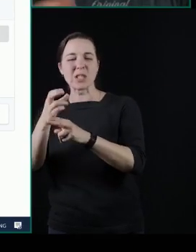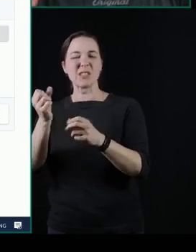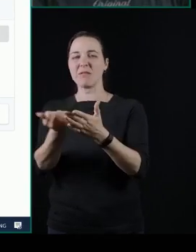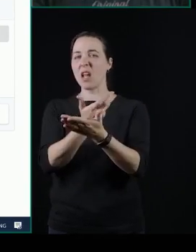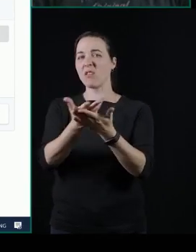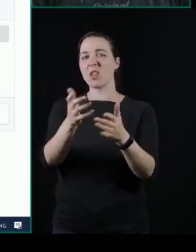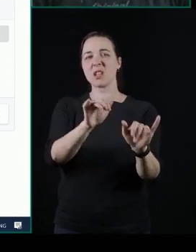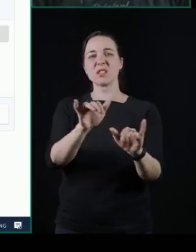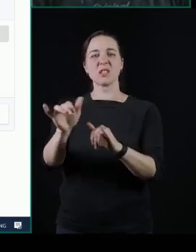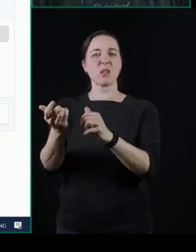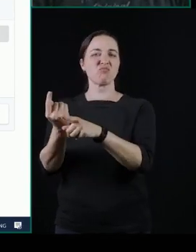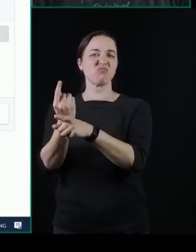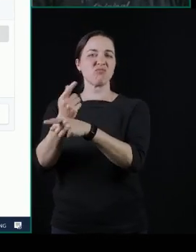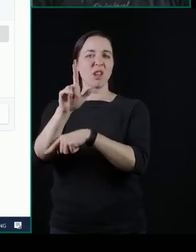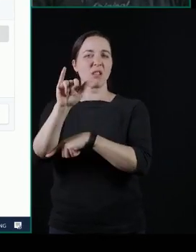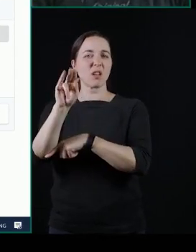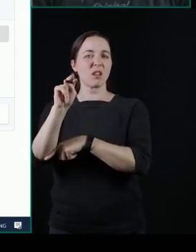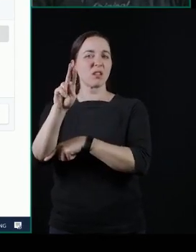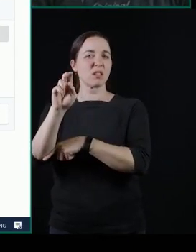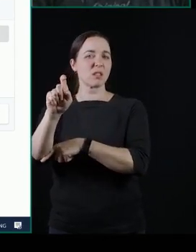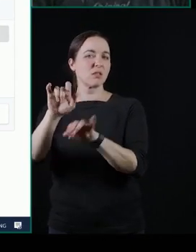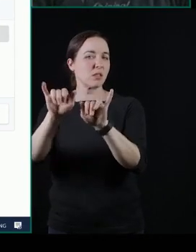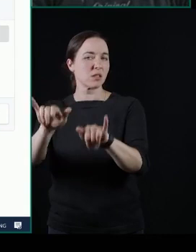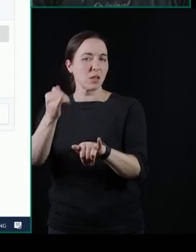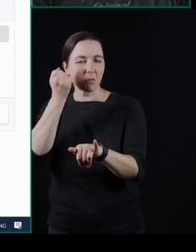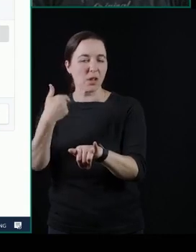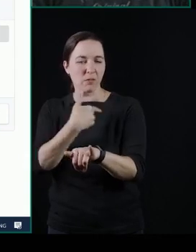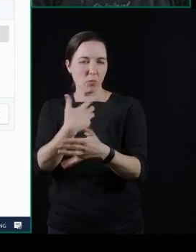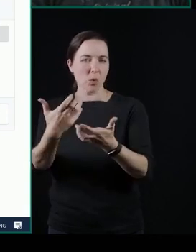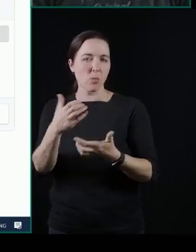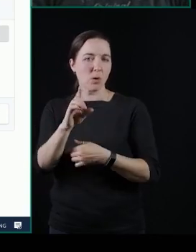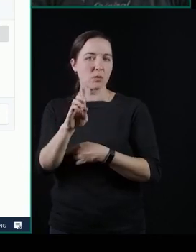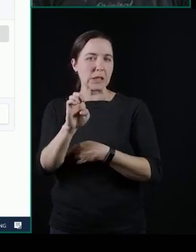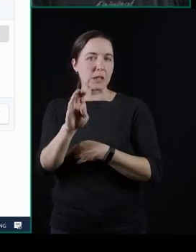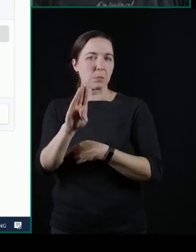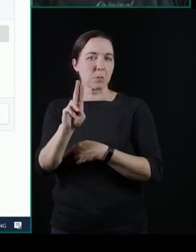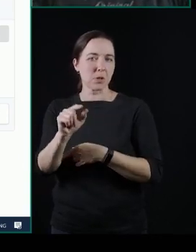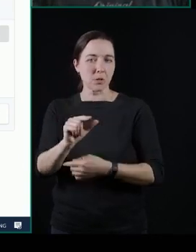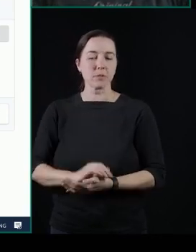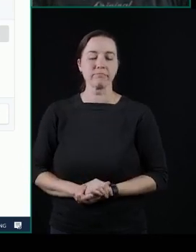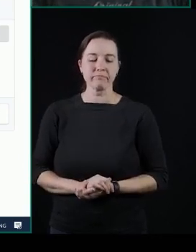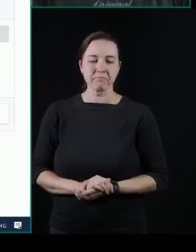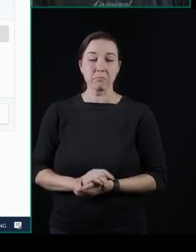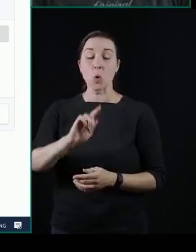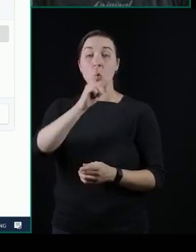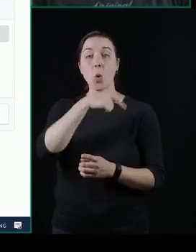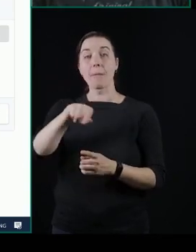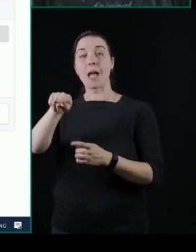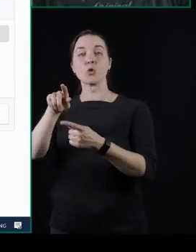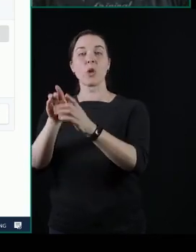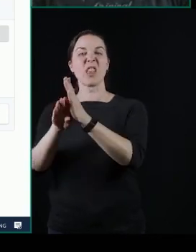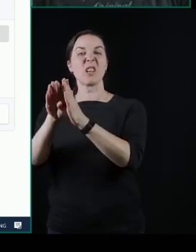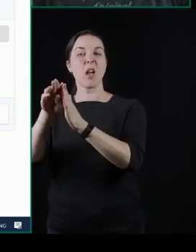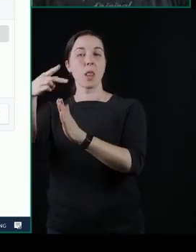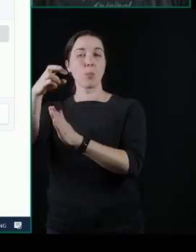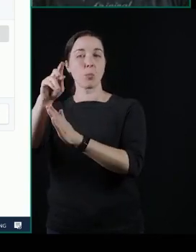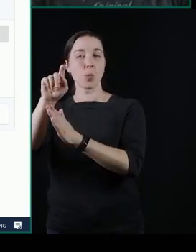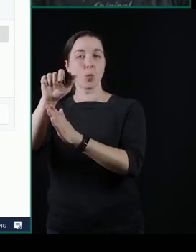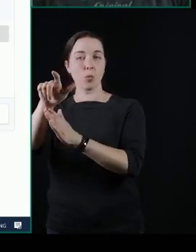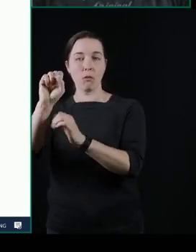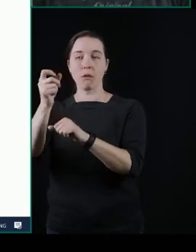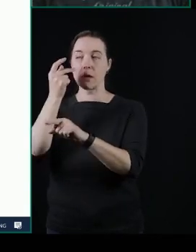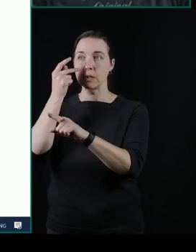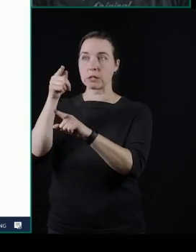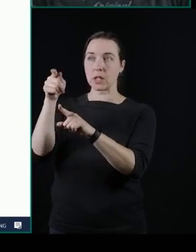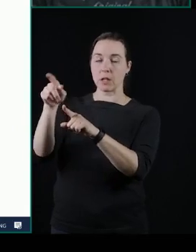do everything we do on a normal Linux system if we want to debug. Going back to the developer portal, we